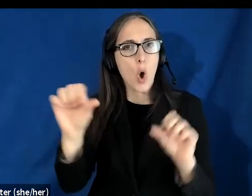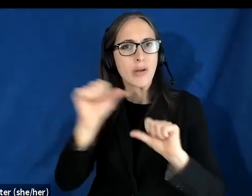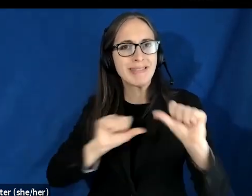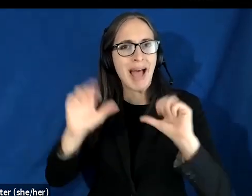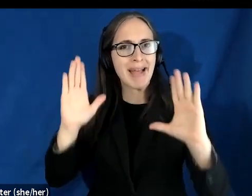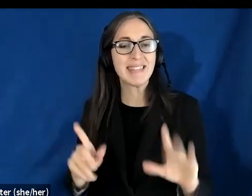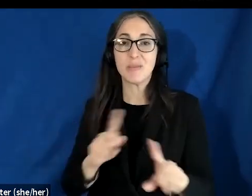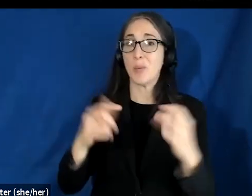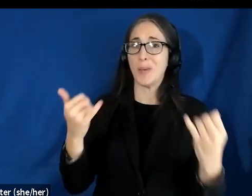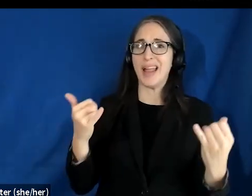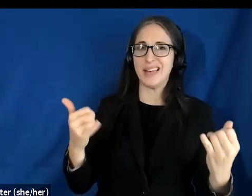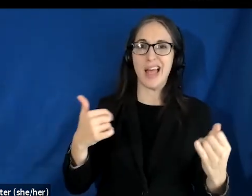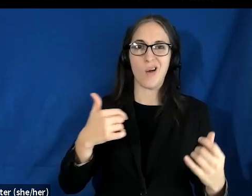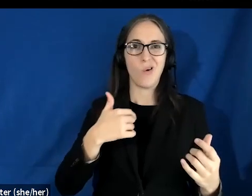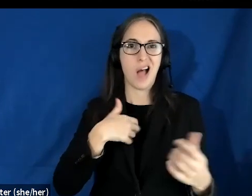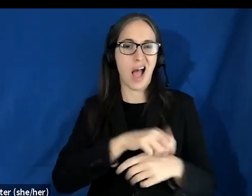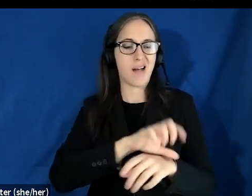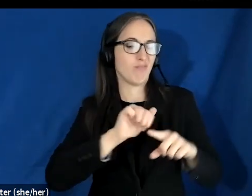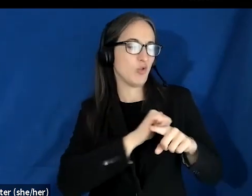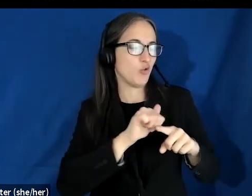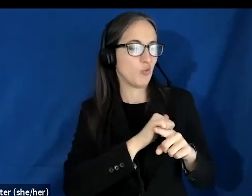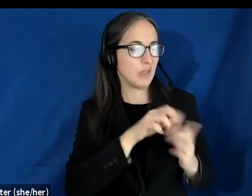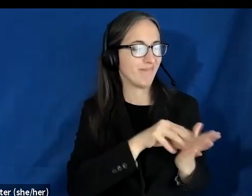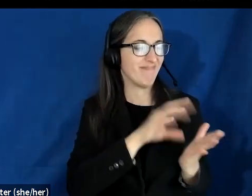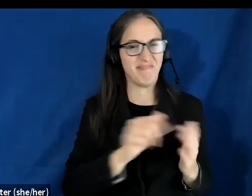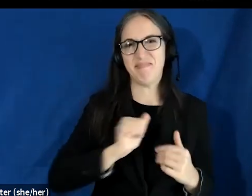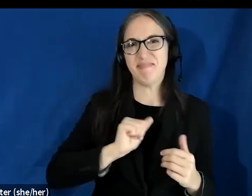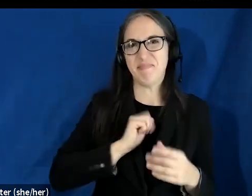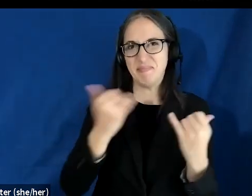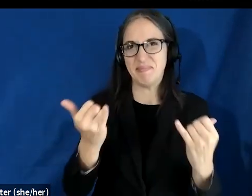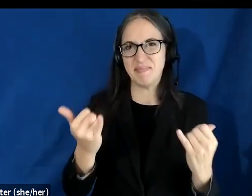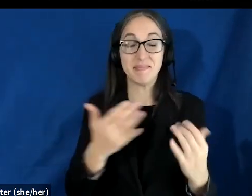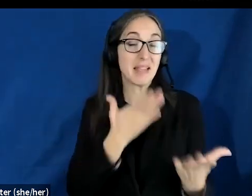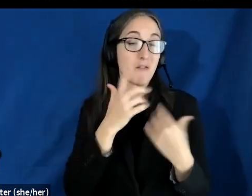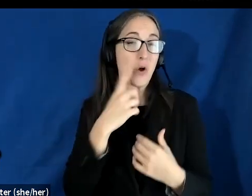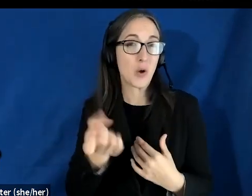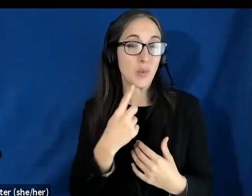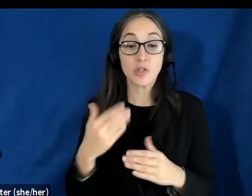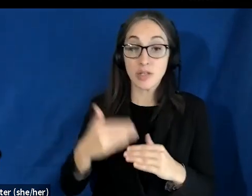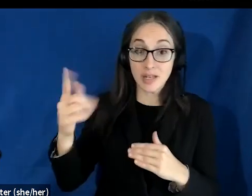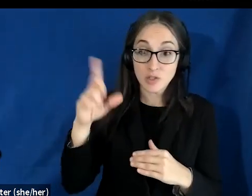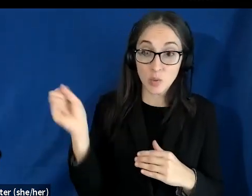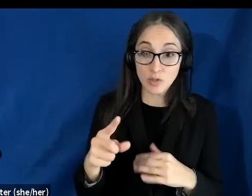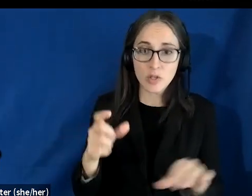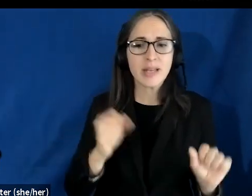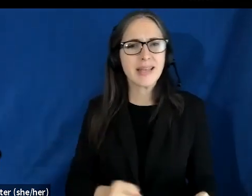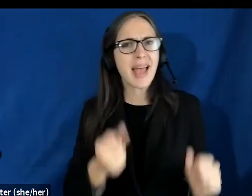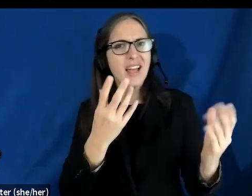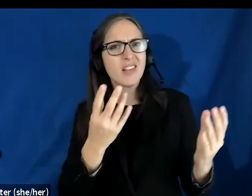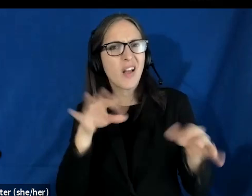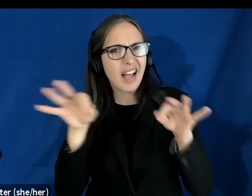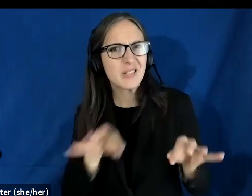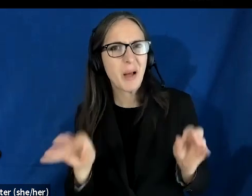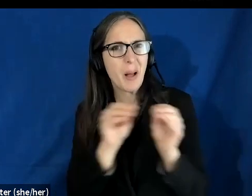doing my own neuroscience training. Thanks so much for that question. Great. And the next question asks, can you tell us more about how exactly